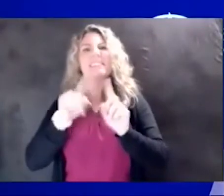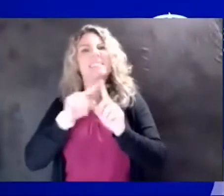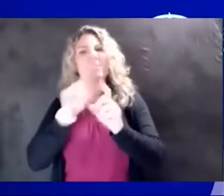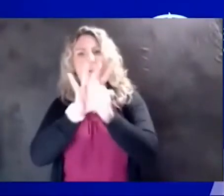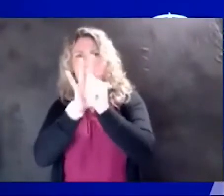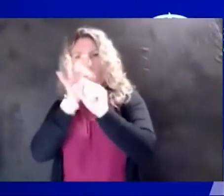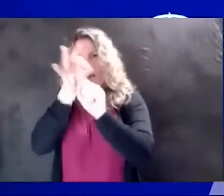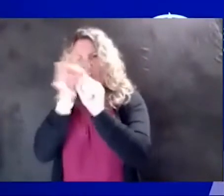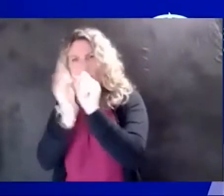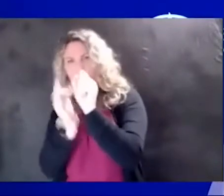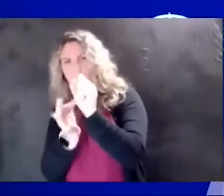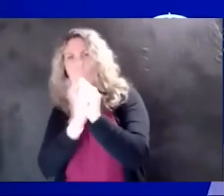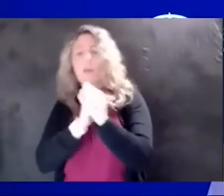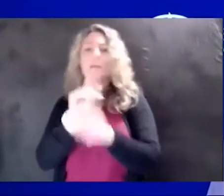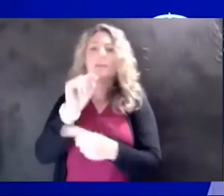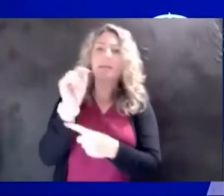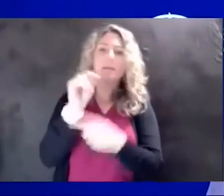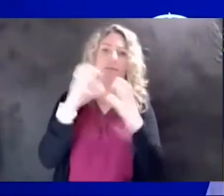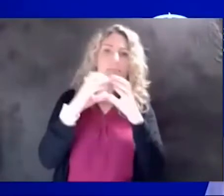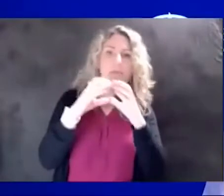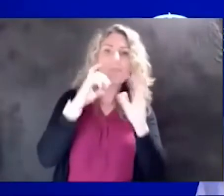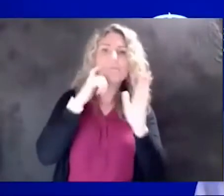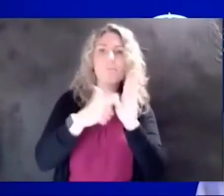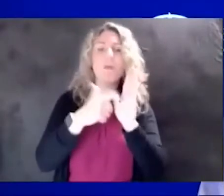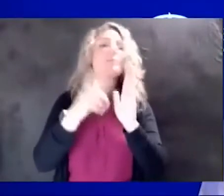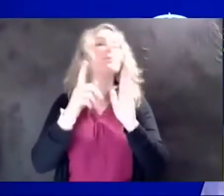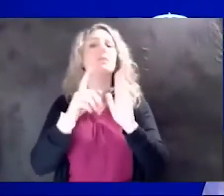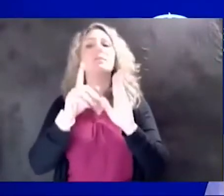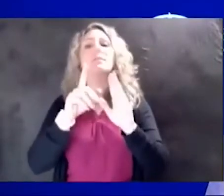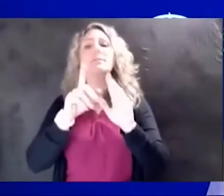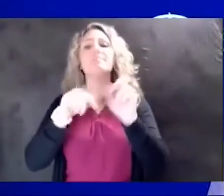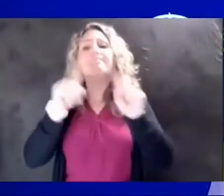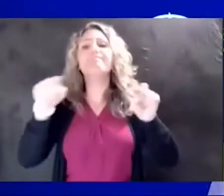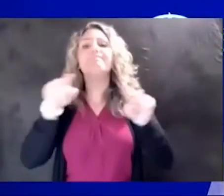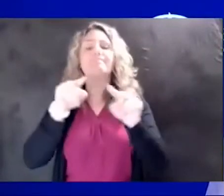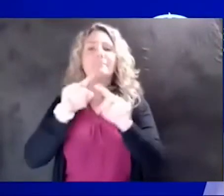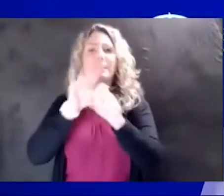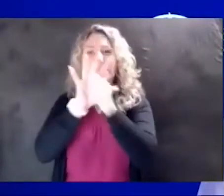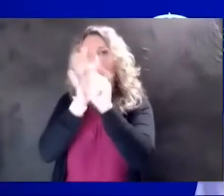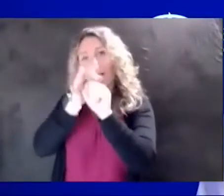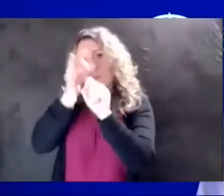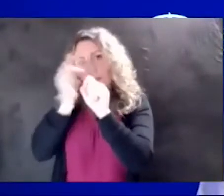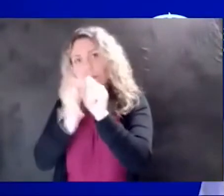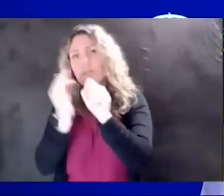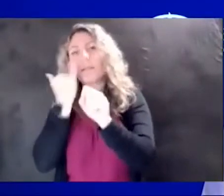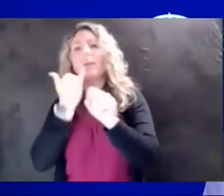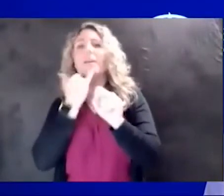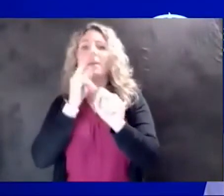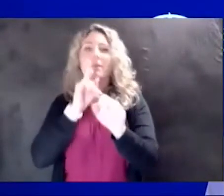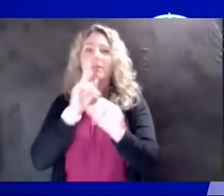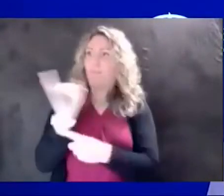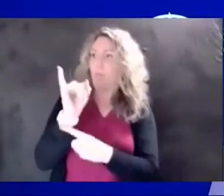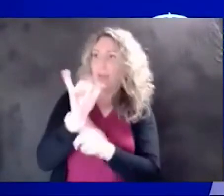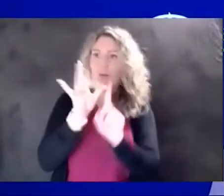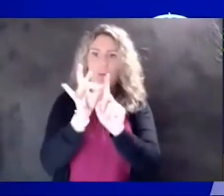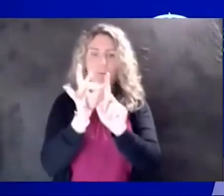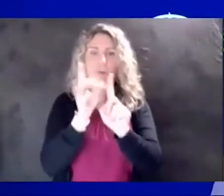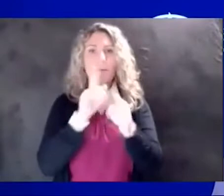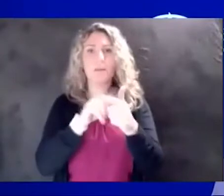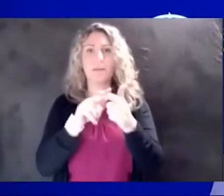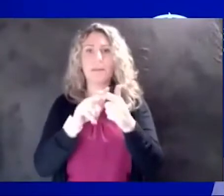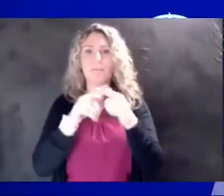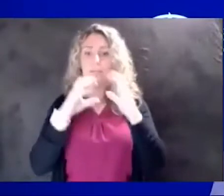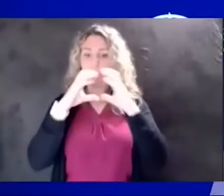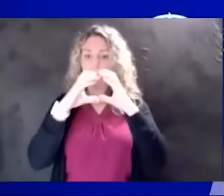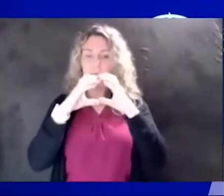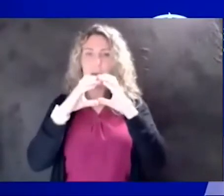also recognize different areas on the spike protein. So that if you do get infected, and your cells start presenting pieces